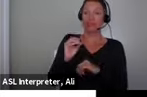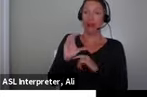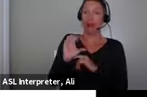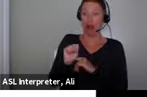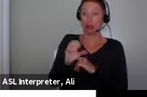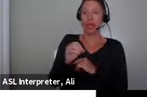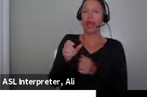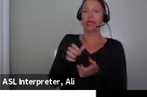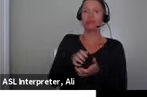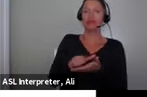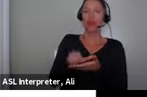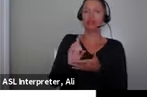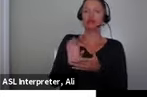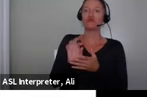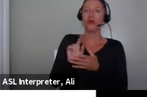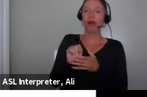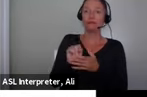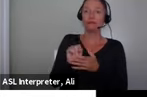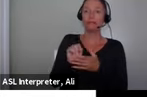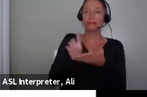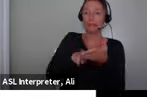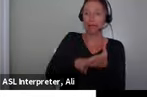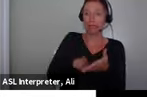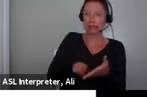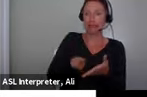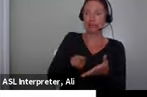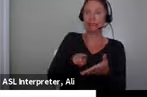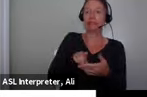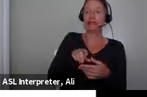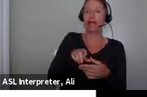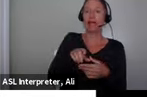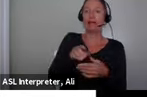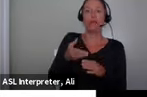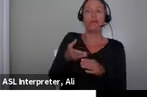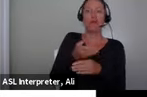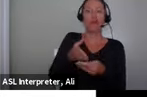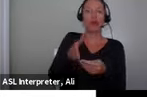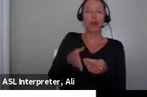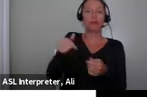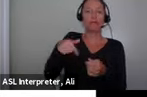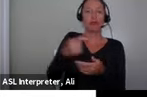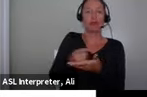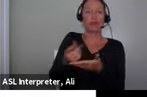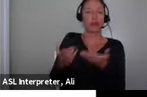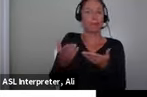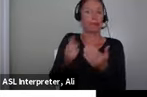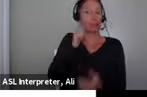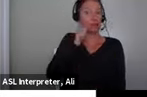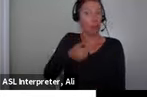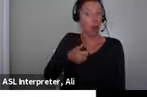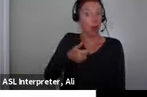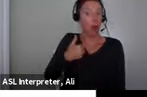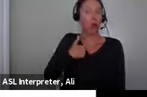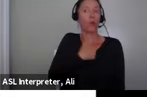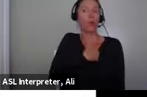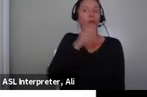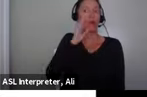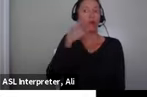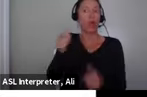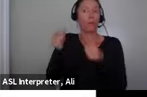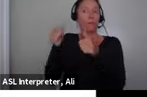study, and I guess before the end of this week, maybe tomorrow, we will post this